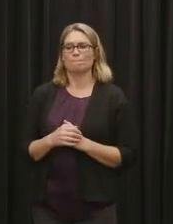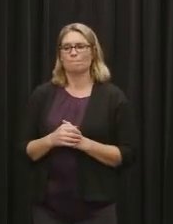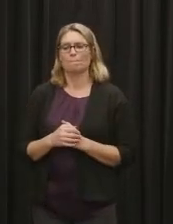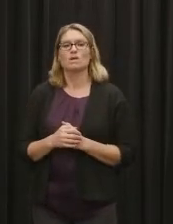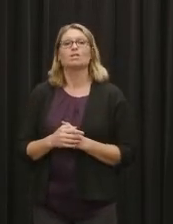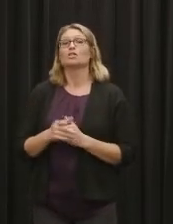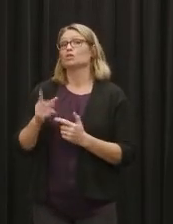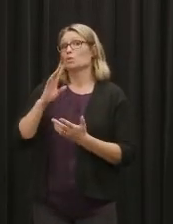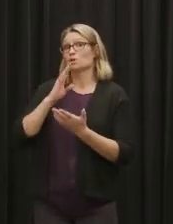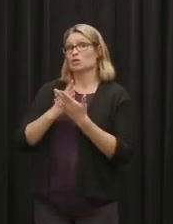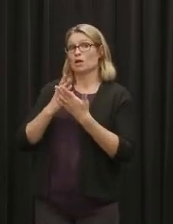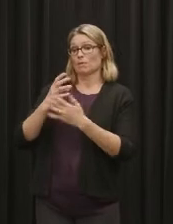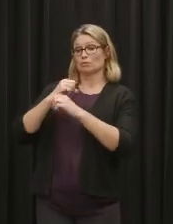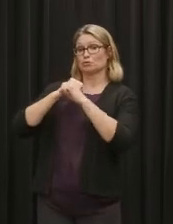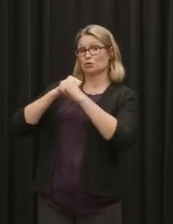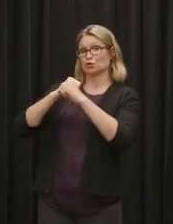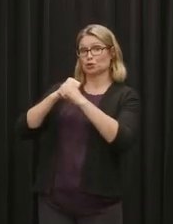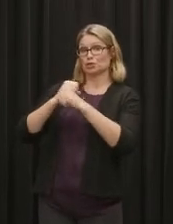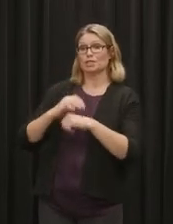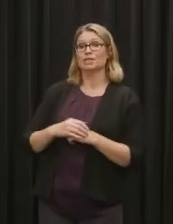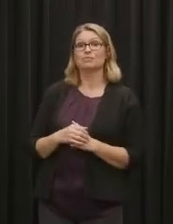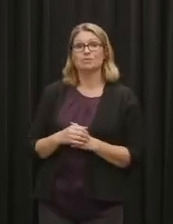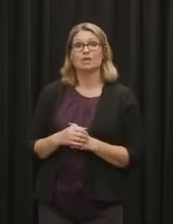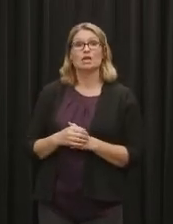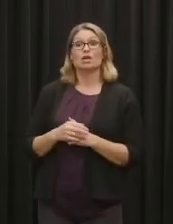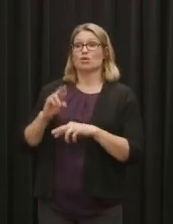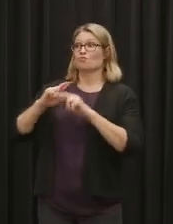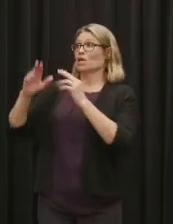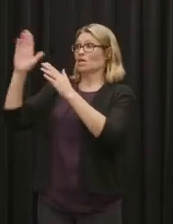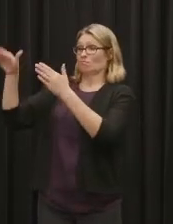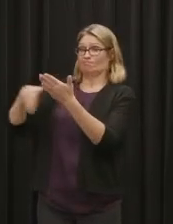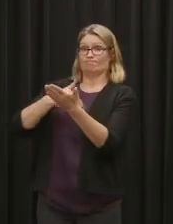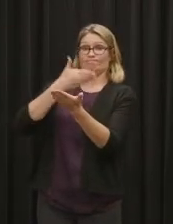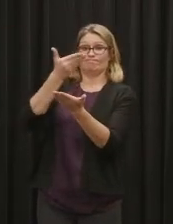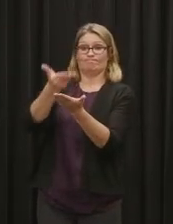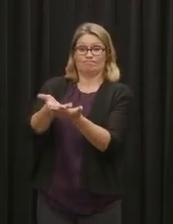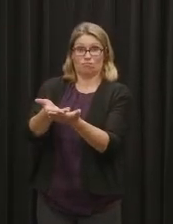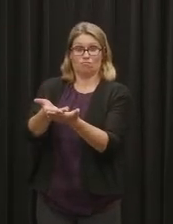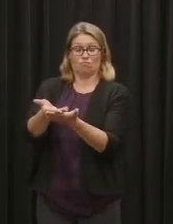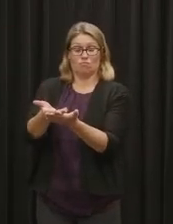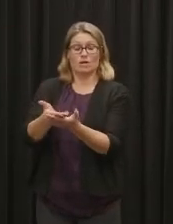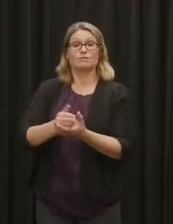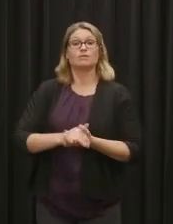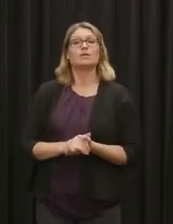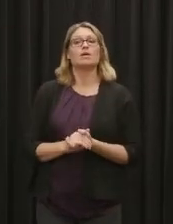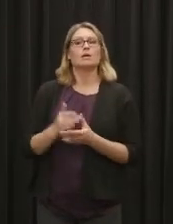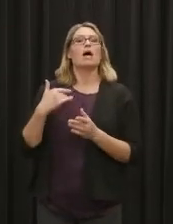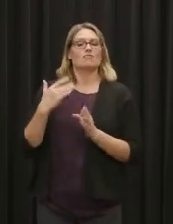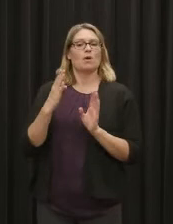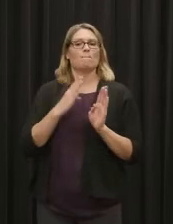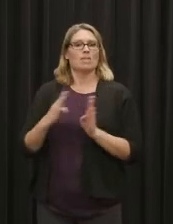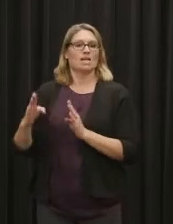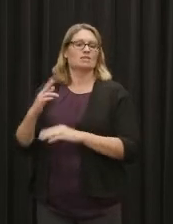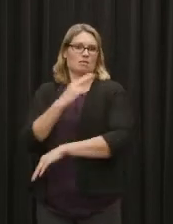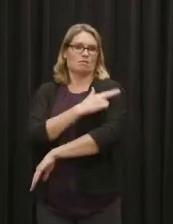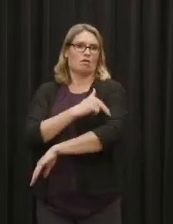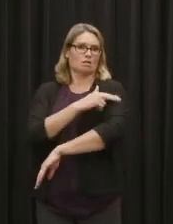of security when it's in location are well addressed by the security plans at the